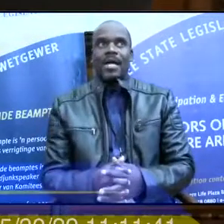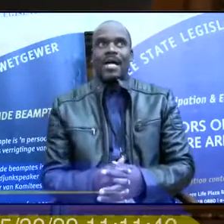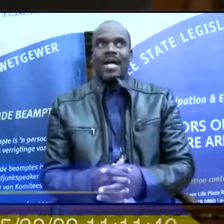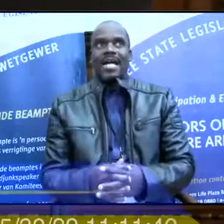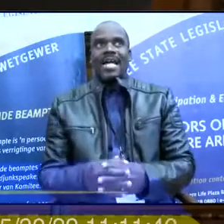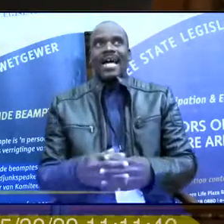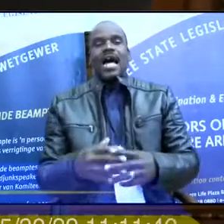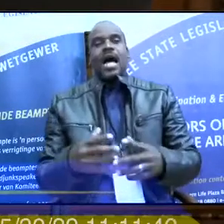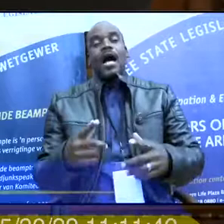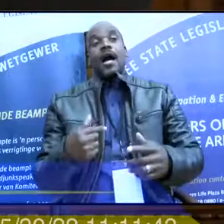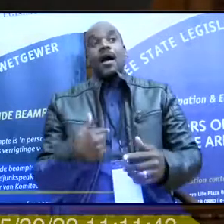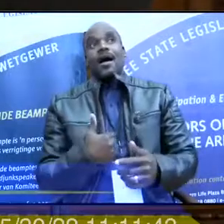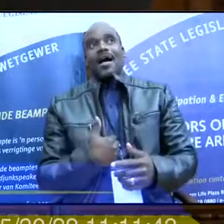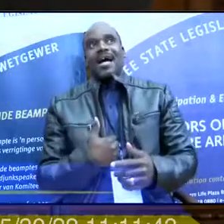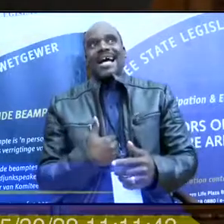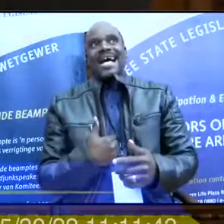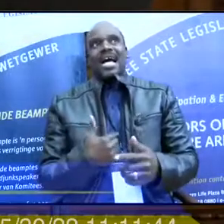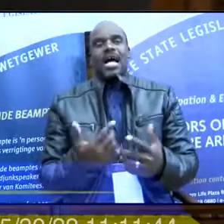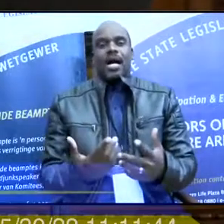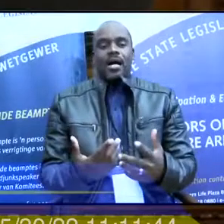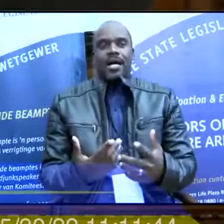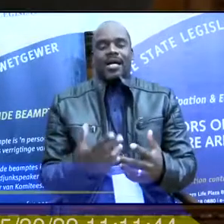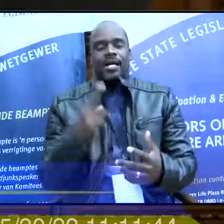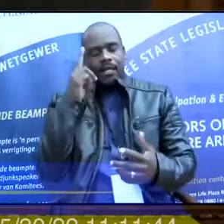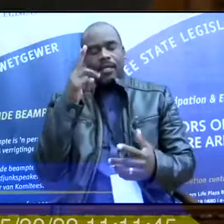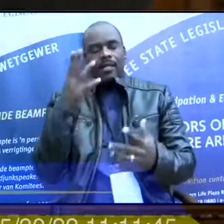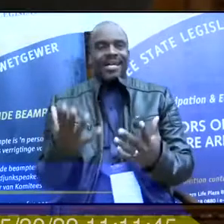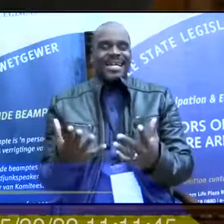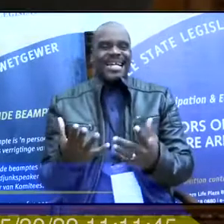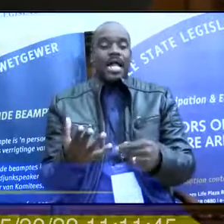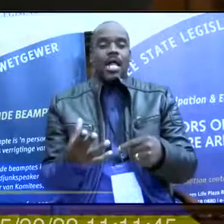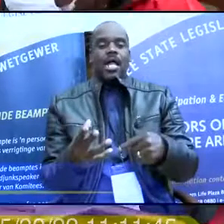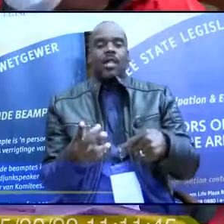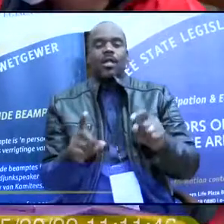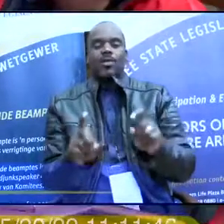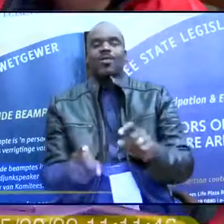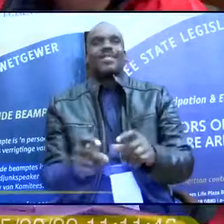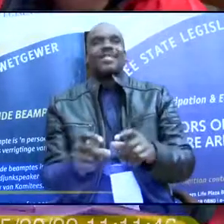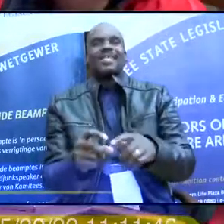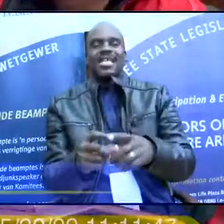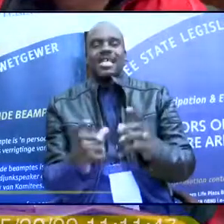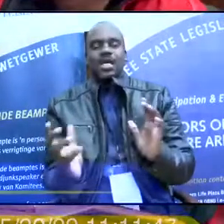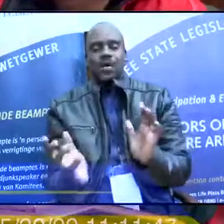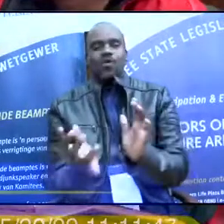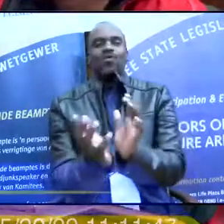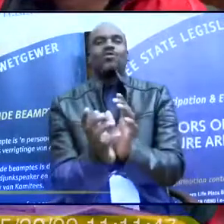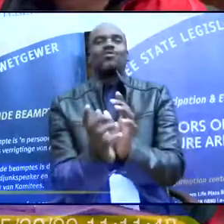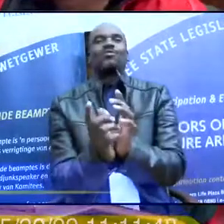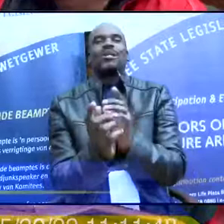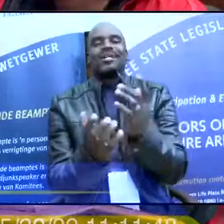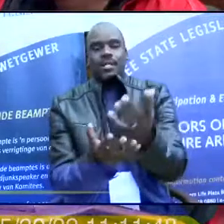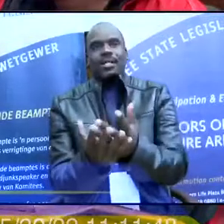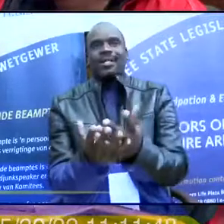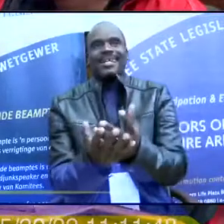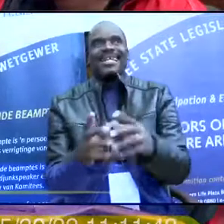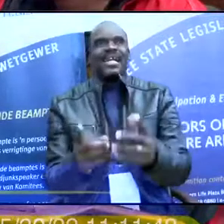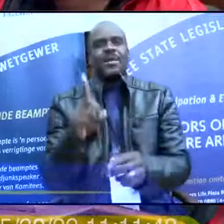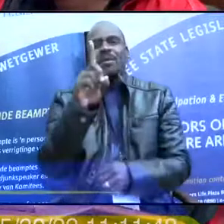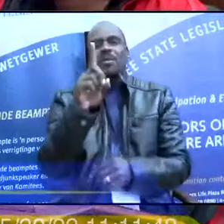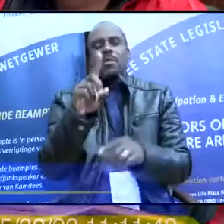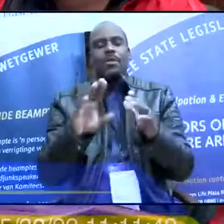a sectoral level unemployment declined and i'm going to give you values 571 000